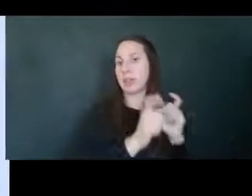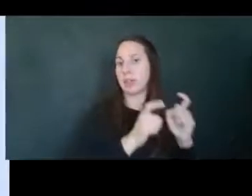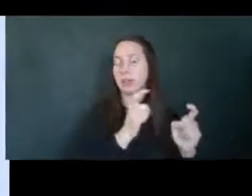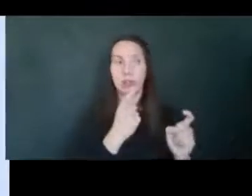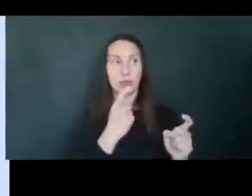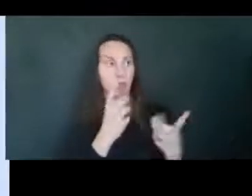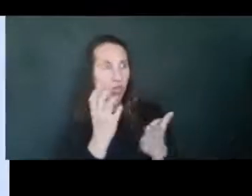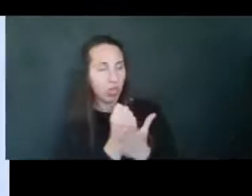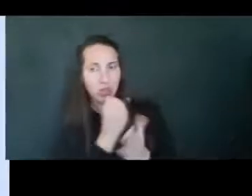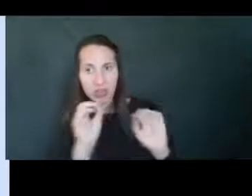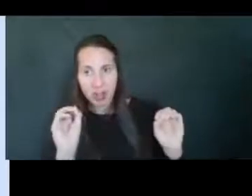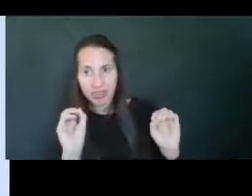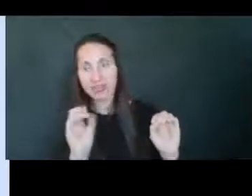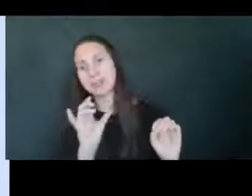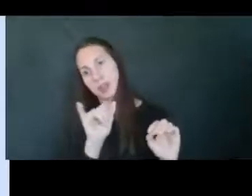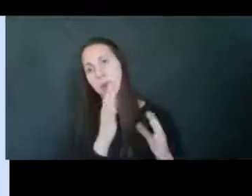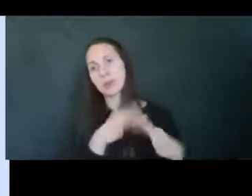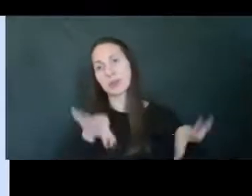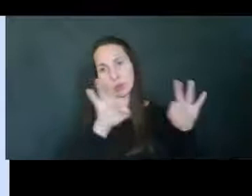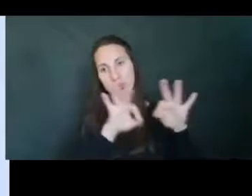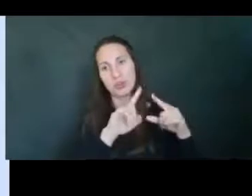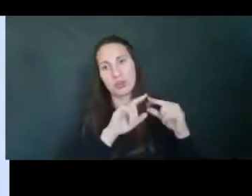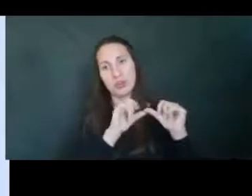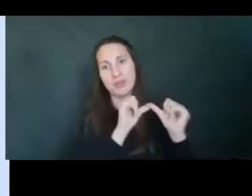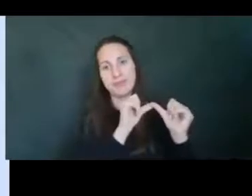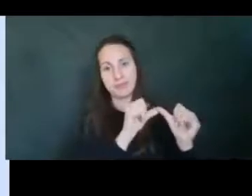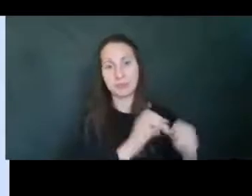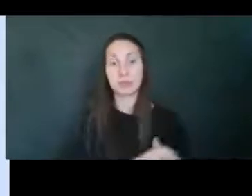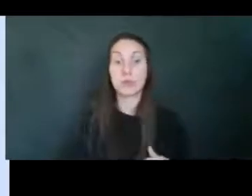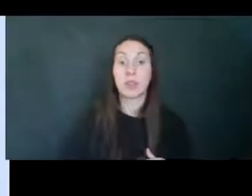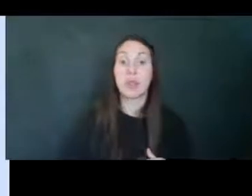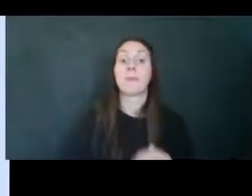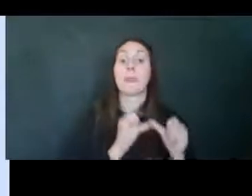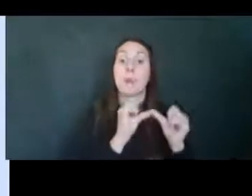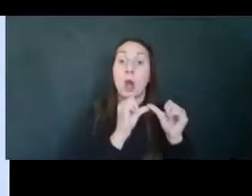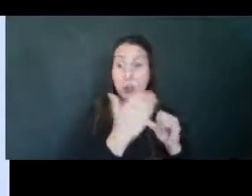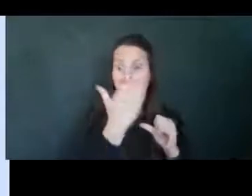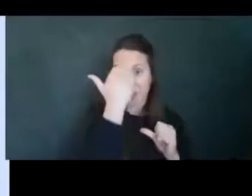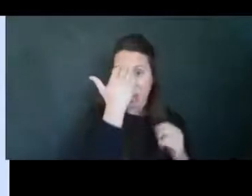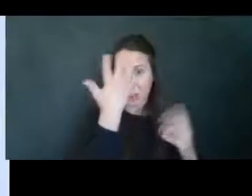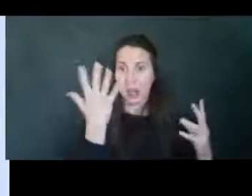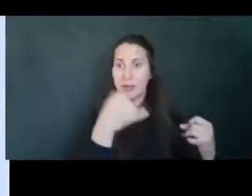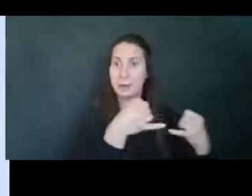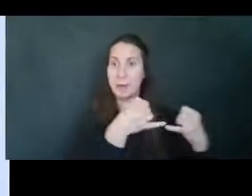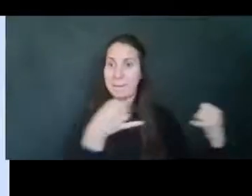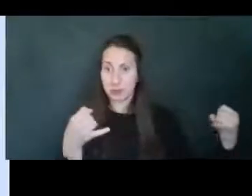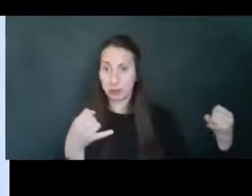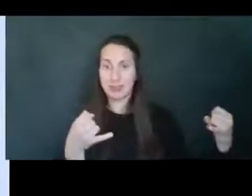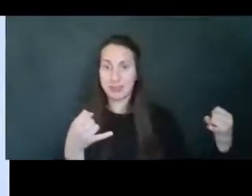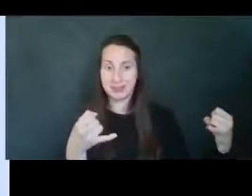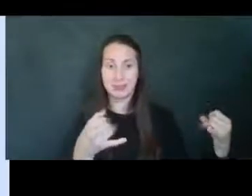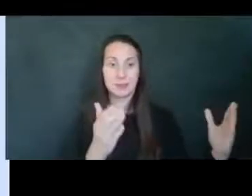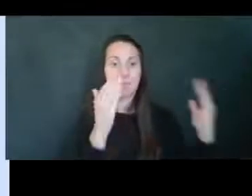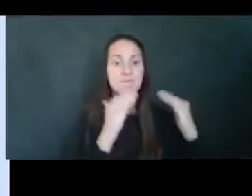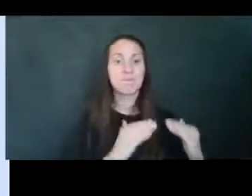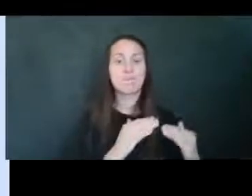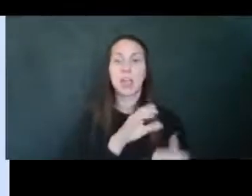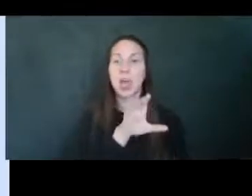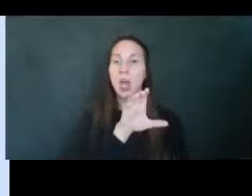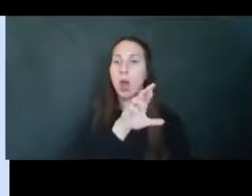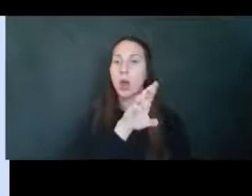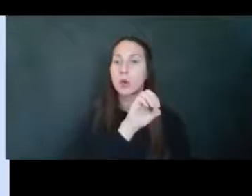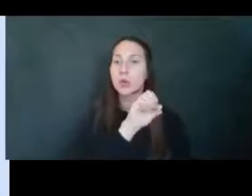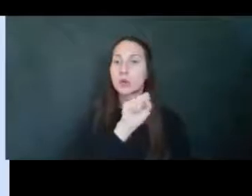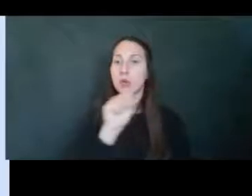The ongoing acknowledgement of boundaries, you know, and the continual cross referrals, which we tracked because we wanted to show